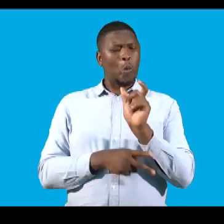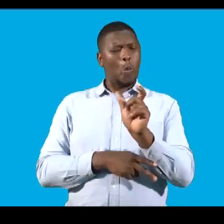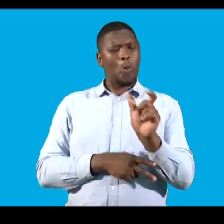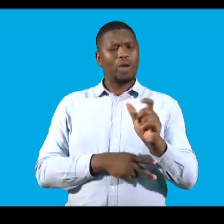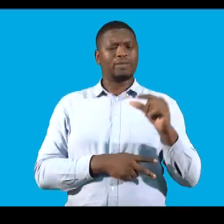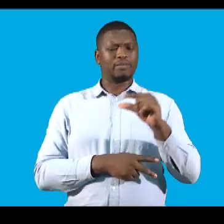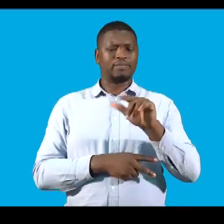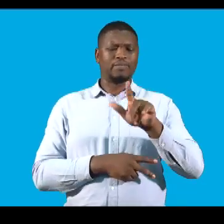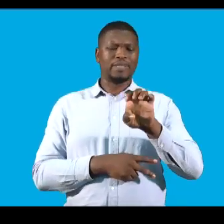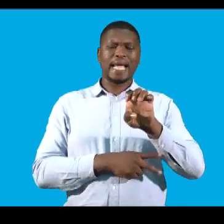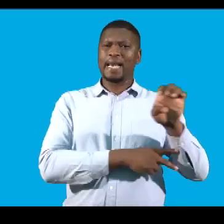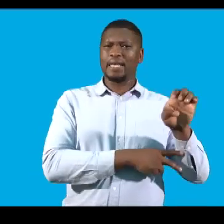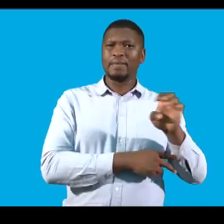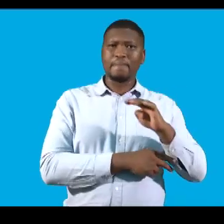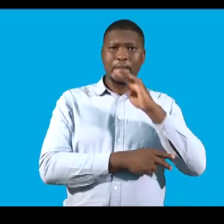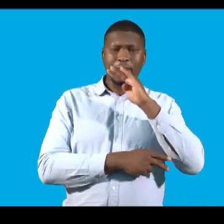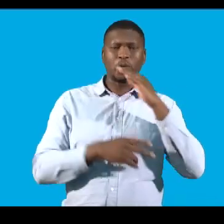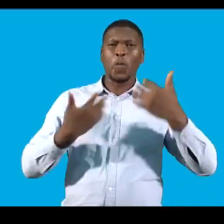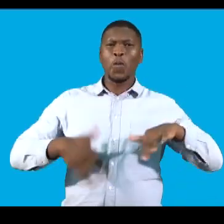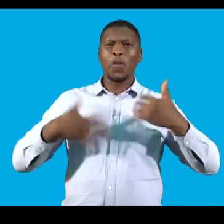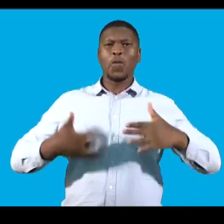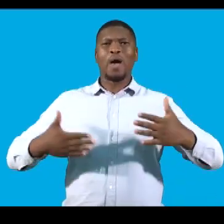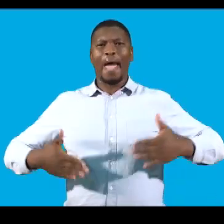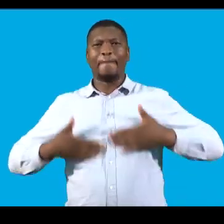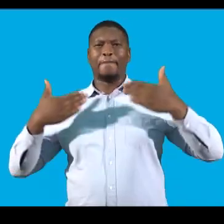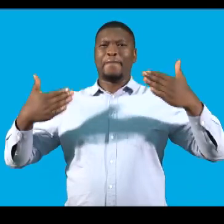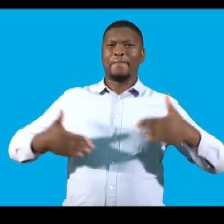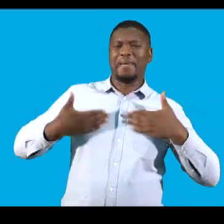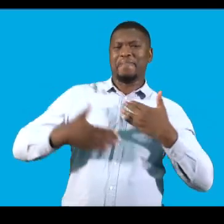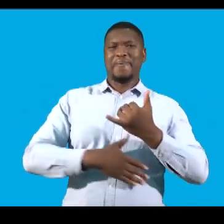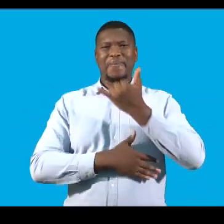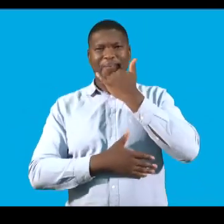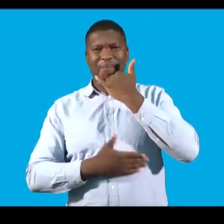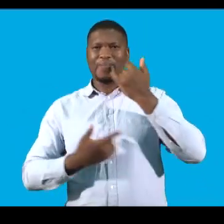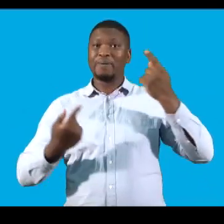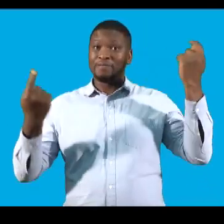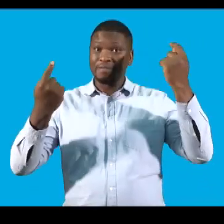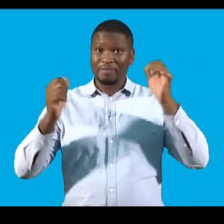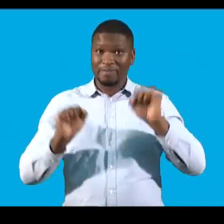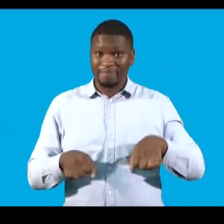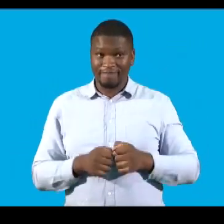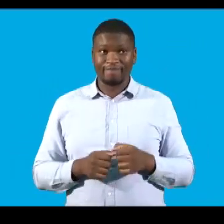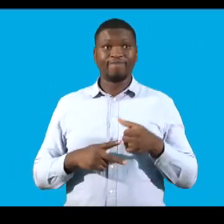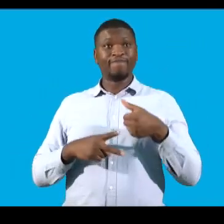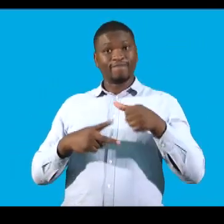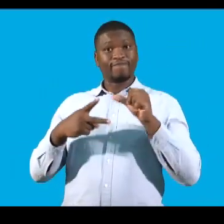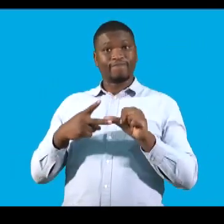glee, which means happiness, joy, celebration. And then now it's asking us to